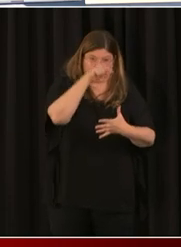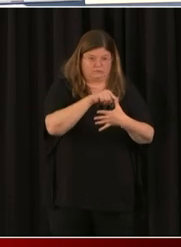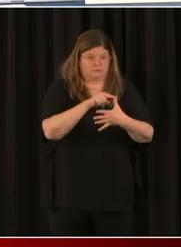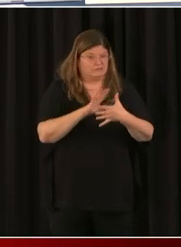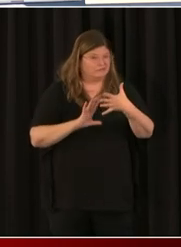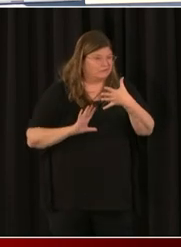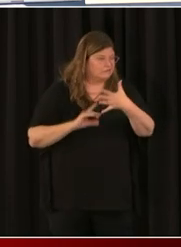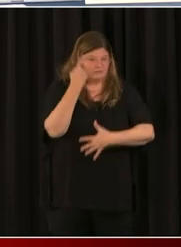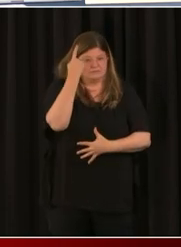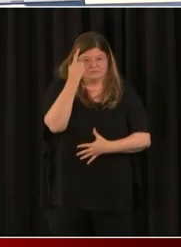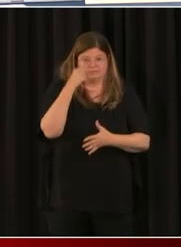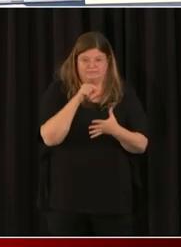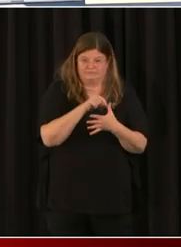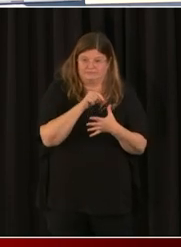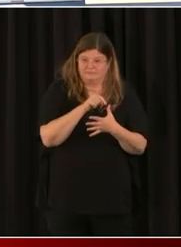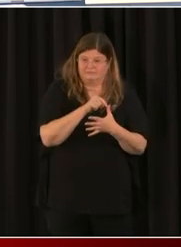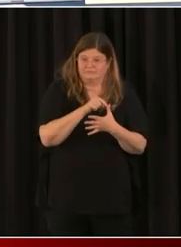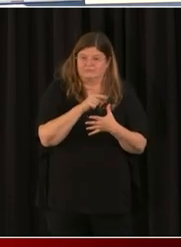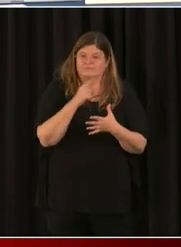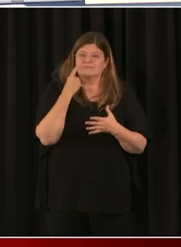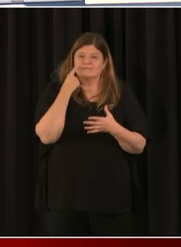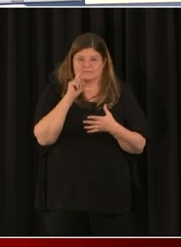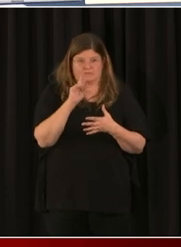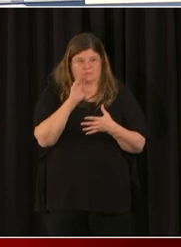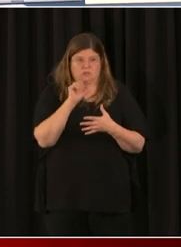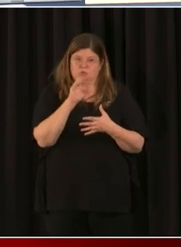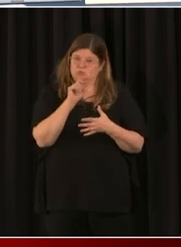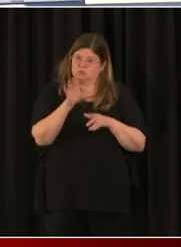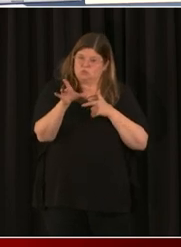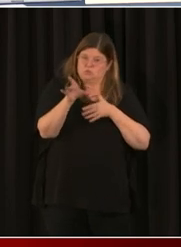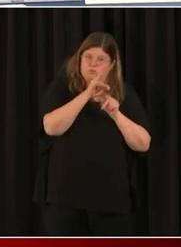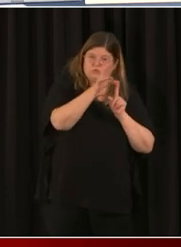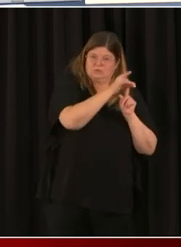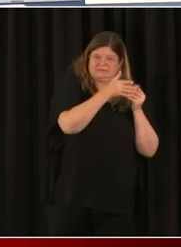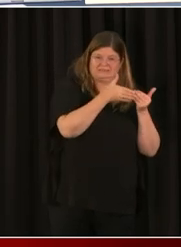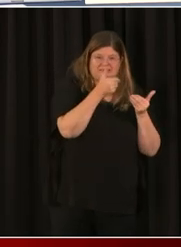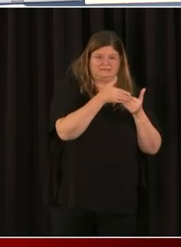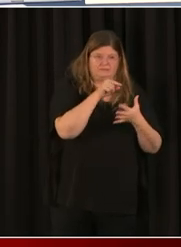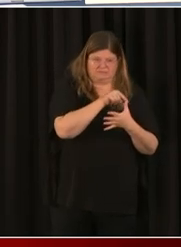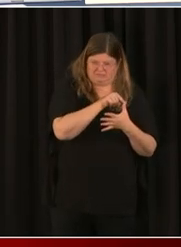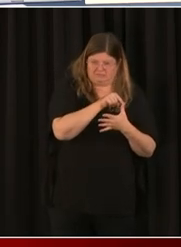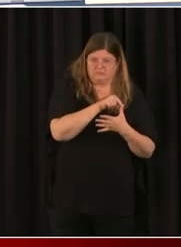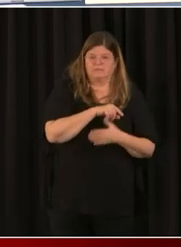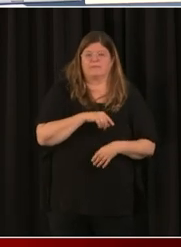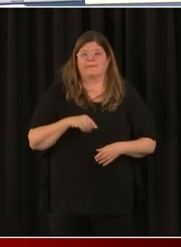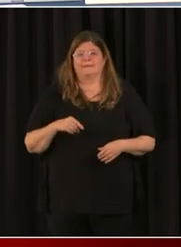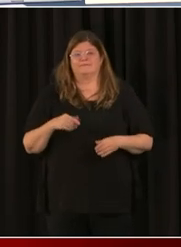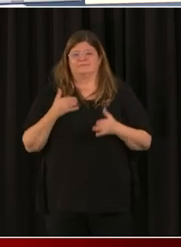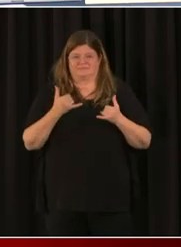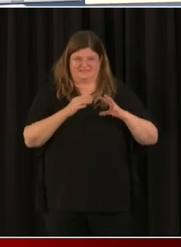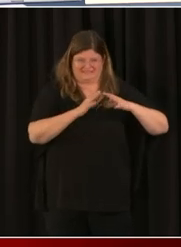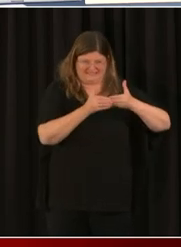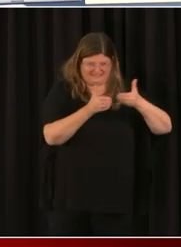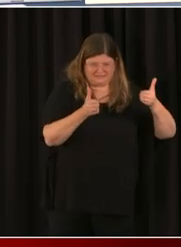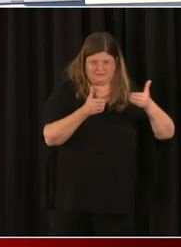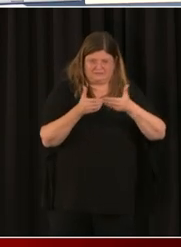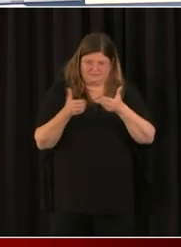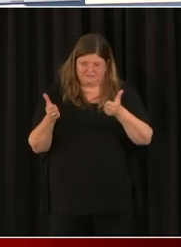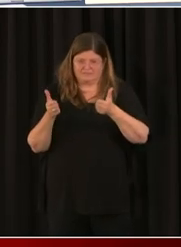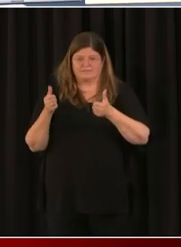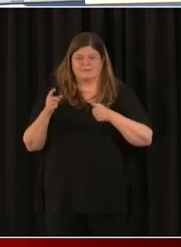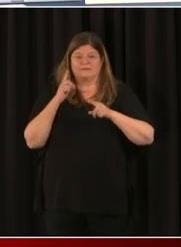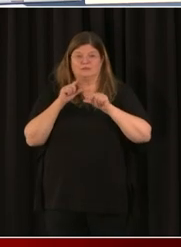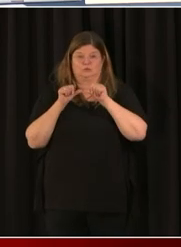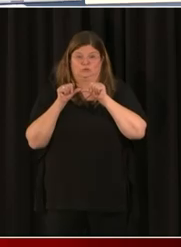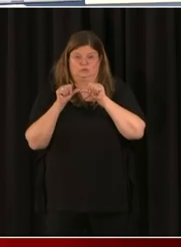of antibodies present than other essential workers. So we've been able to do that delineation. In terms of chronic